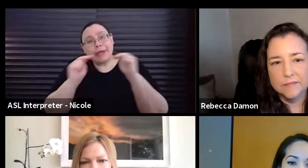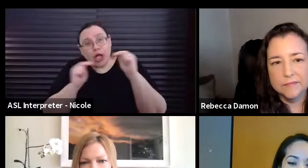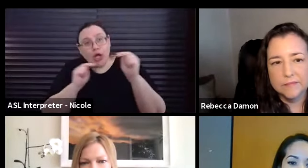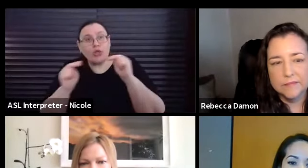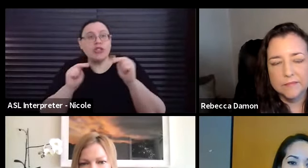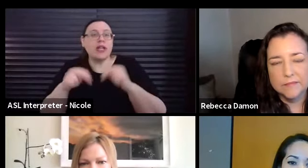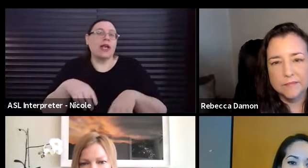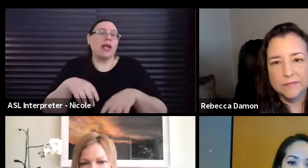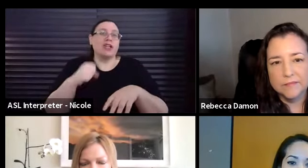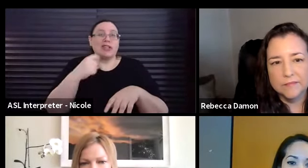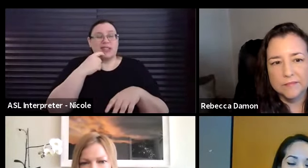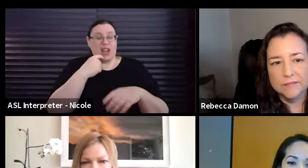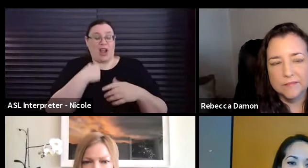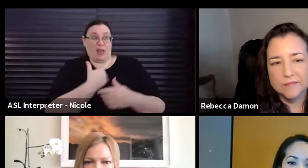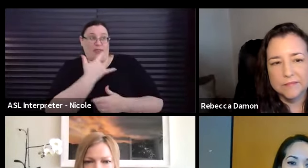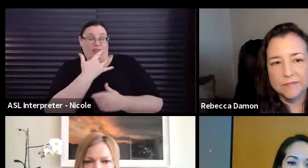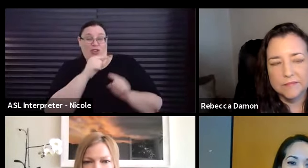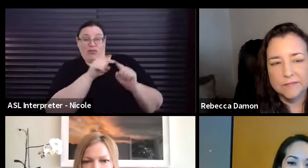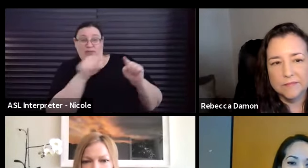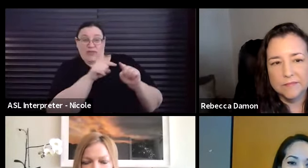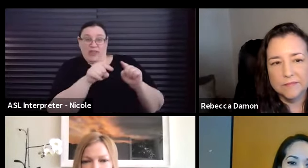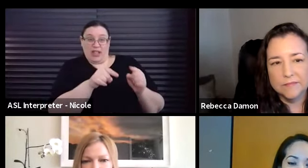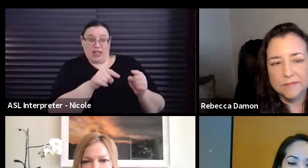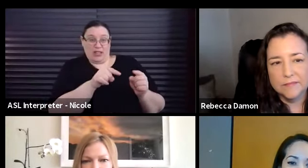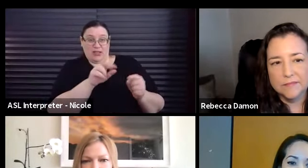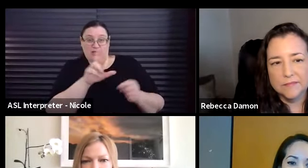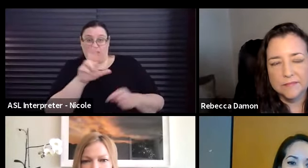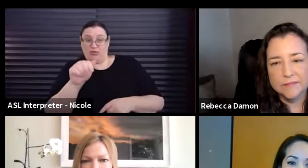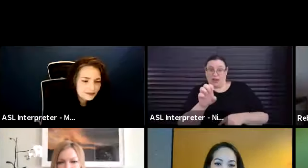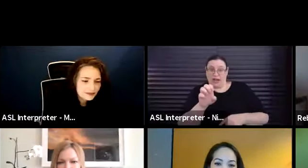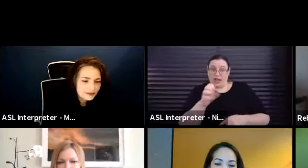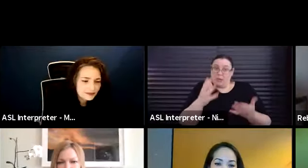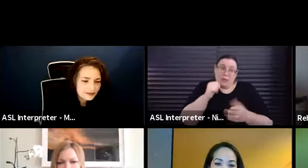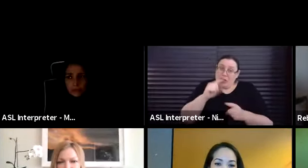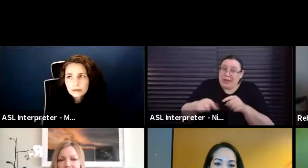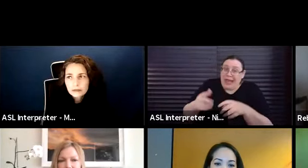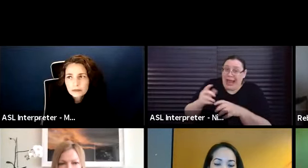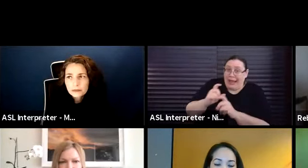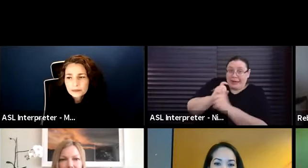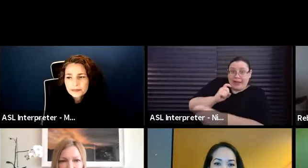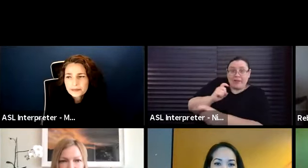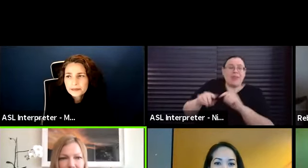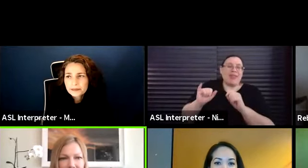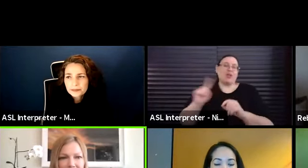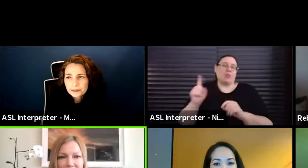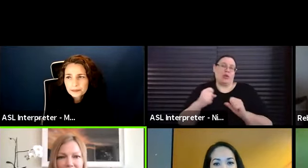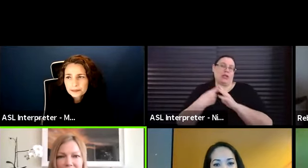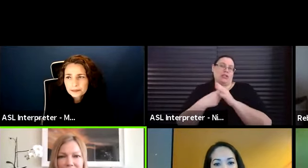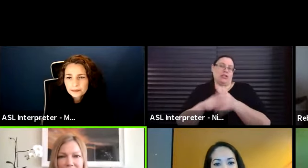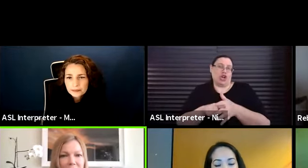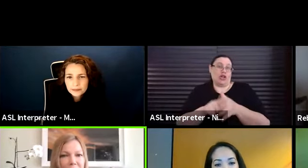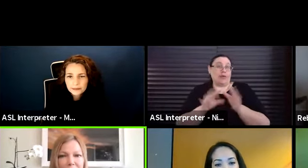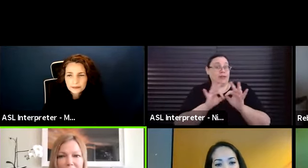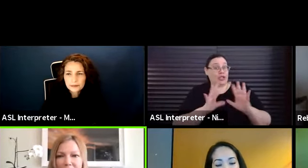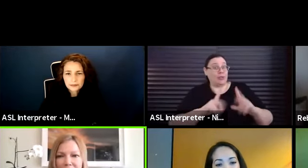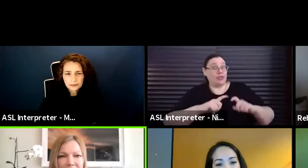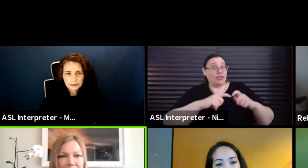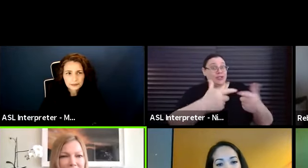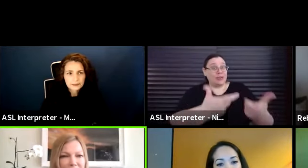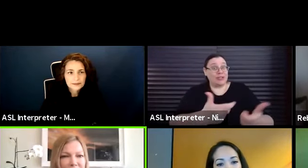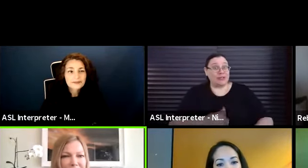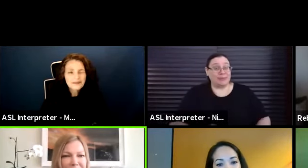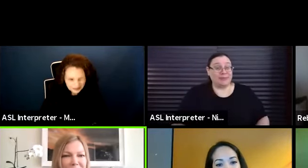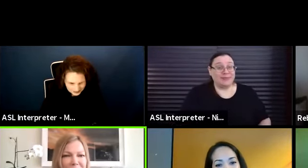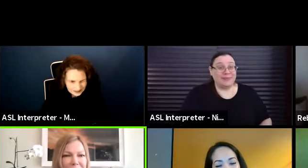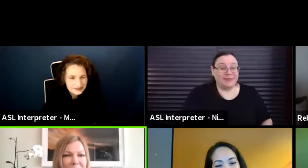say, this is the rate that I would like, and it might not be the one that you can get, but at least that's a starting point. Great. you, Evan. Um, I'll